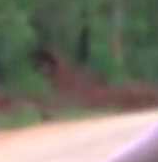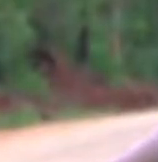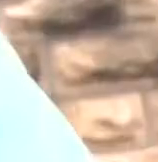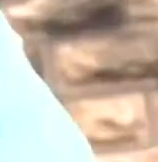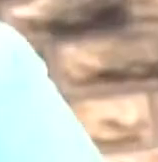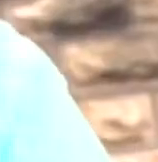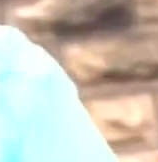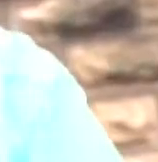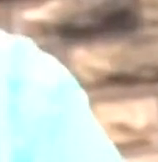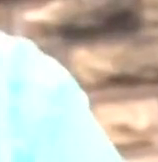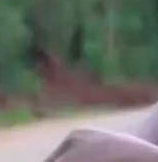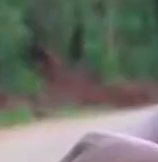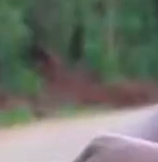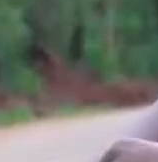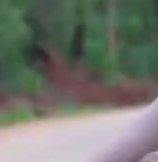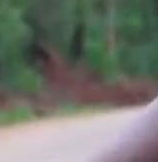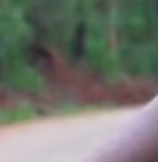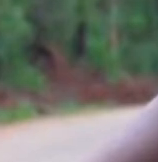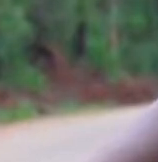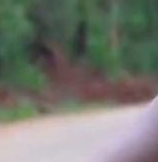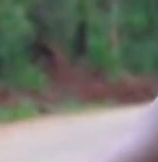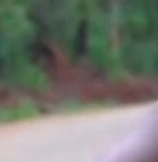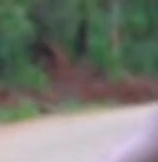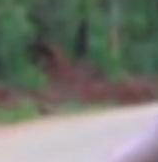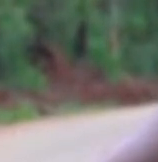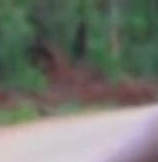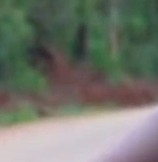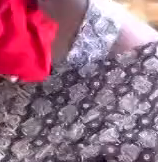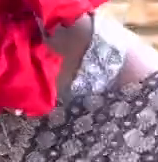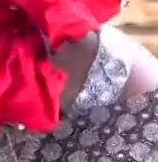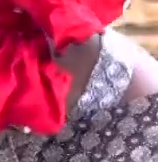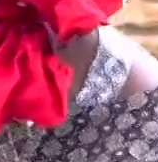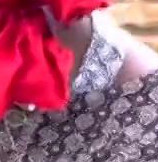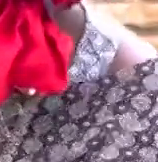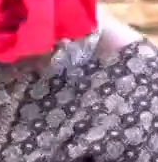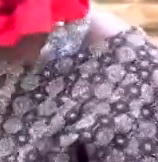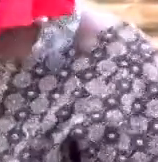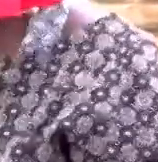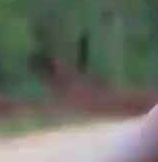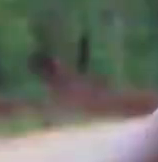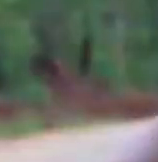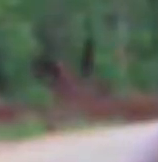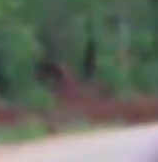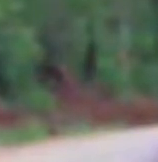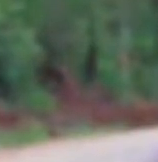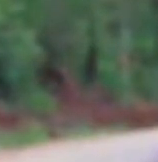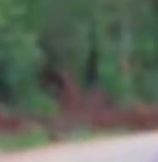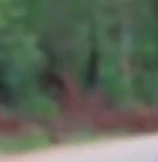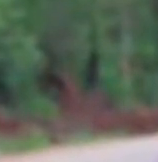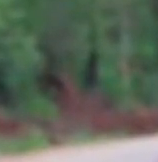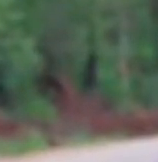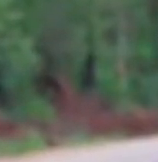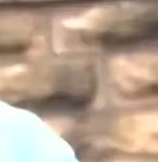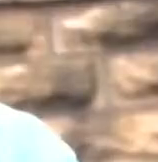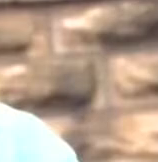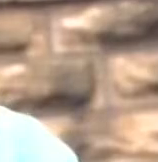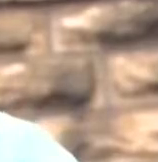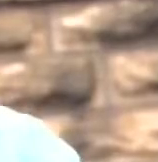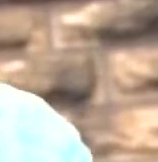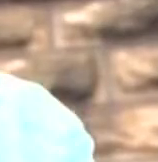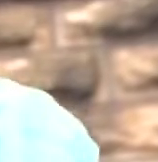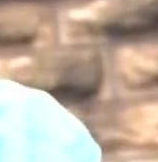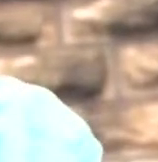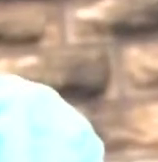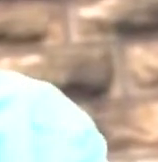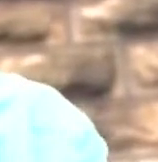Nilizani sitaomoka. Ni yako. Hii nduzi ni yangu. Hey. Niliwahi pale Quickbit. Quickbit? Eh, hey, Quickbit imekuja kusaidia wananchi kama sisi